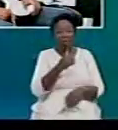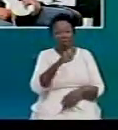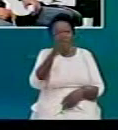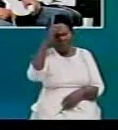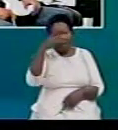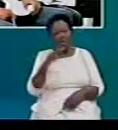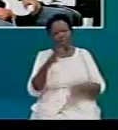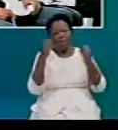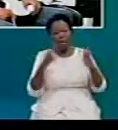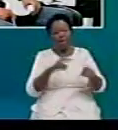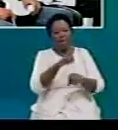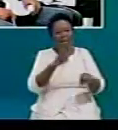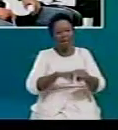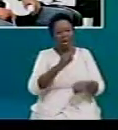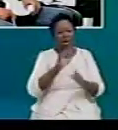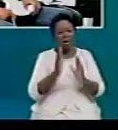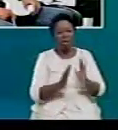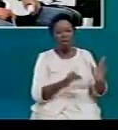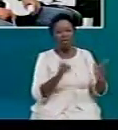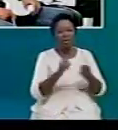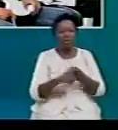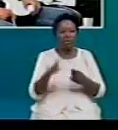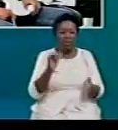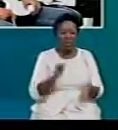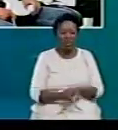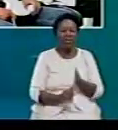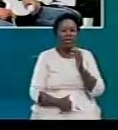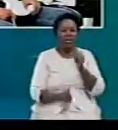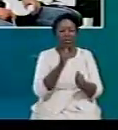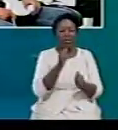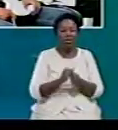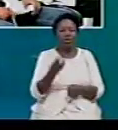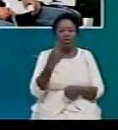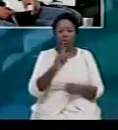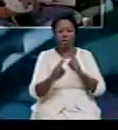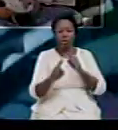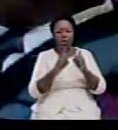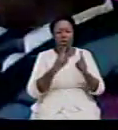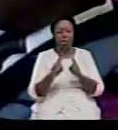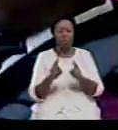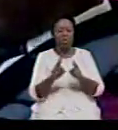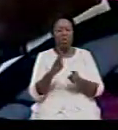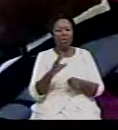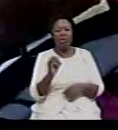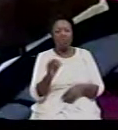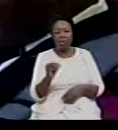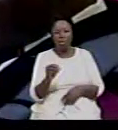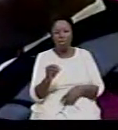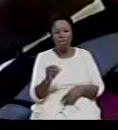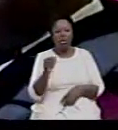nations, according to that which was spoken, so